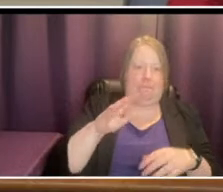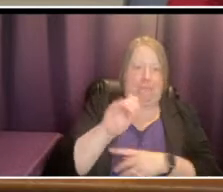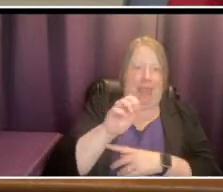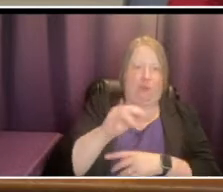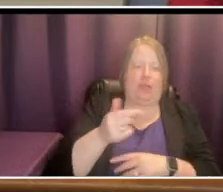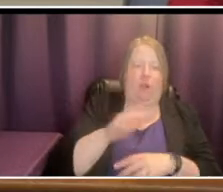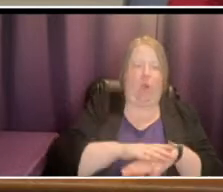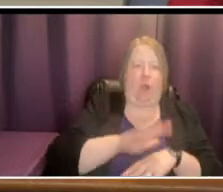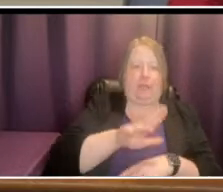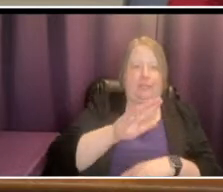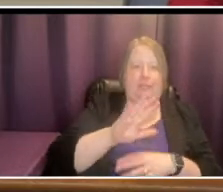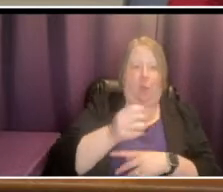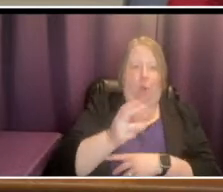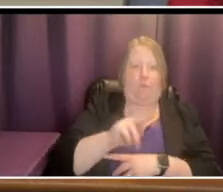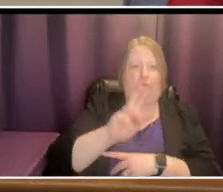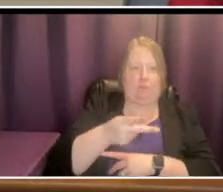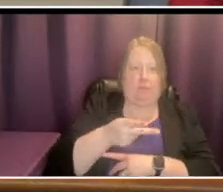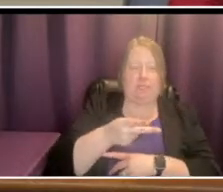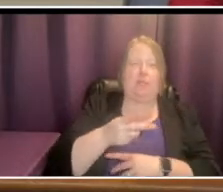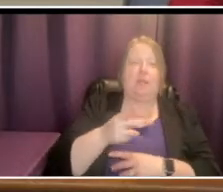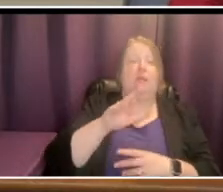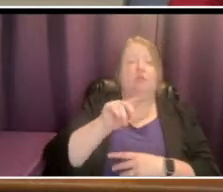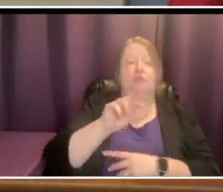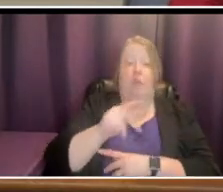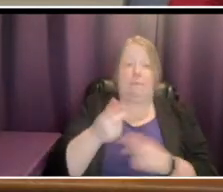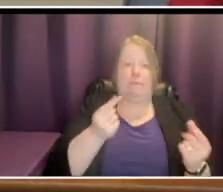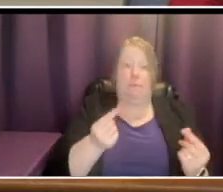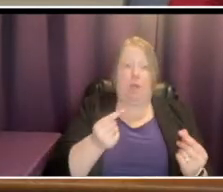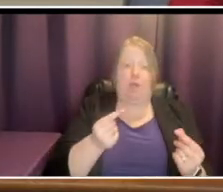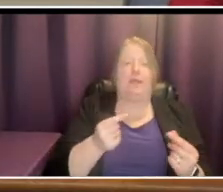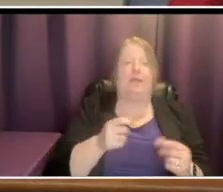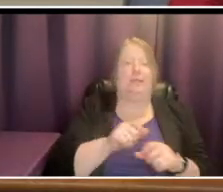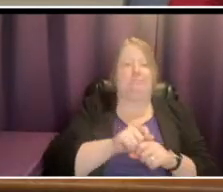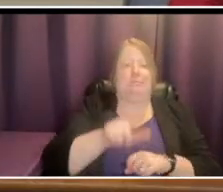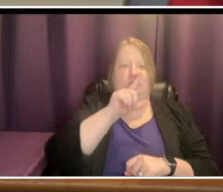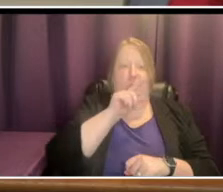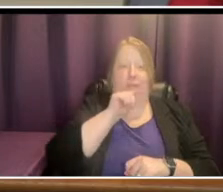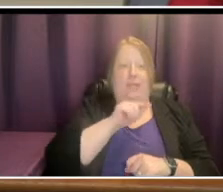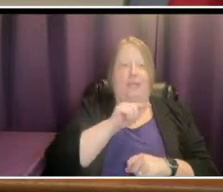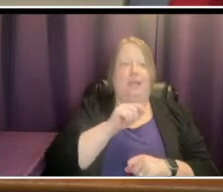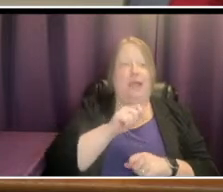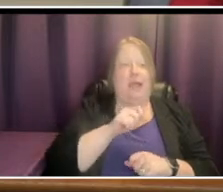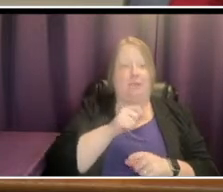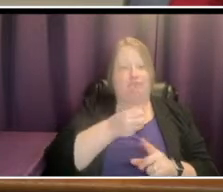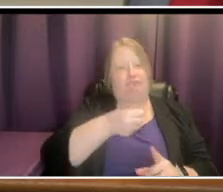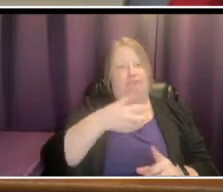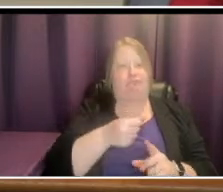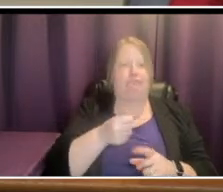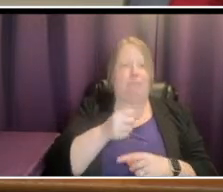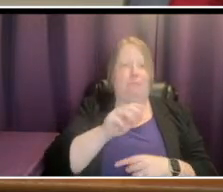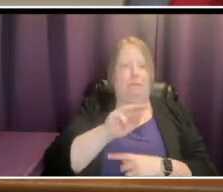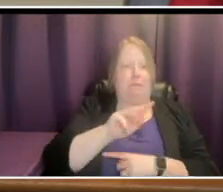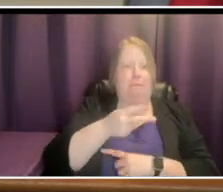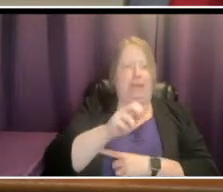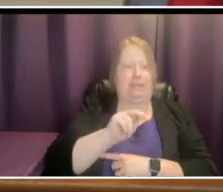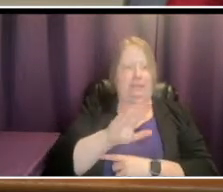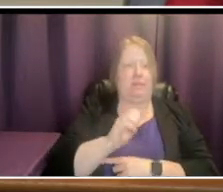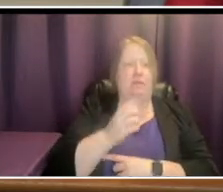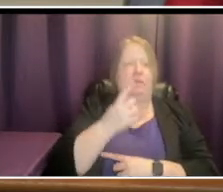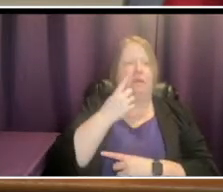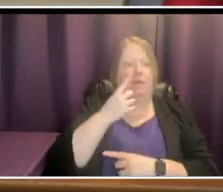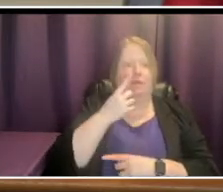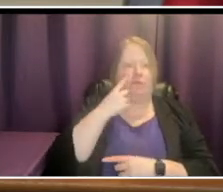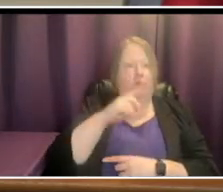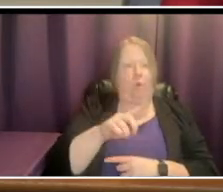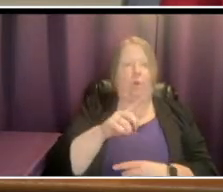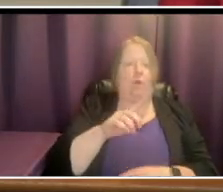tweet attacking Vice President Pence, accusing him of cowardice for not unilaterally rejecting Electoral College votes